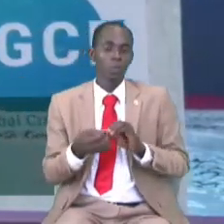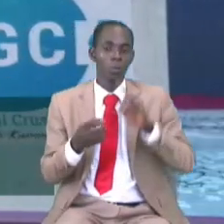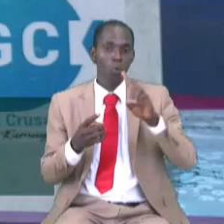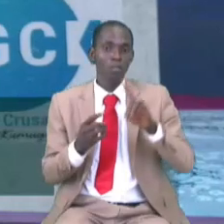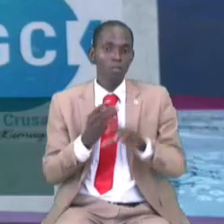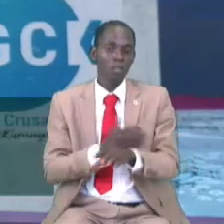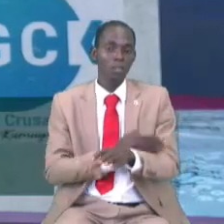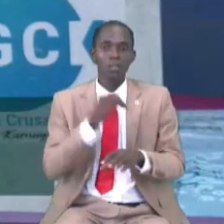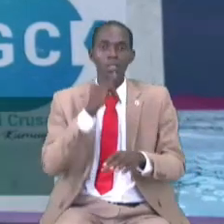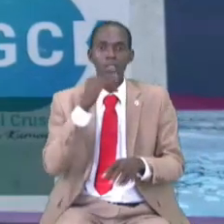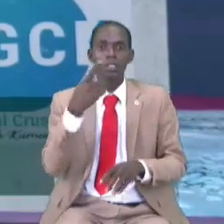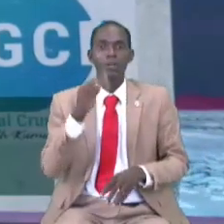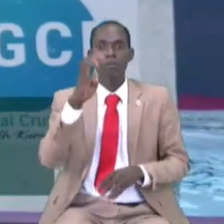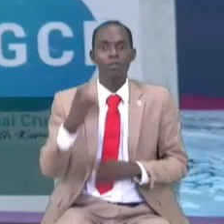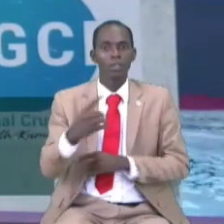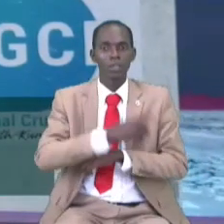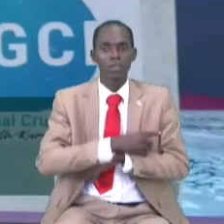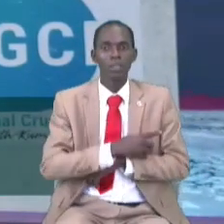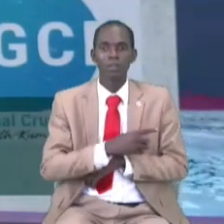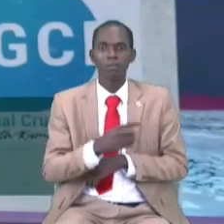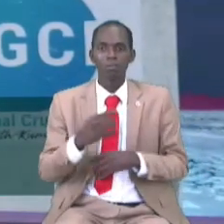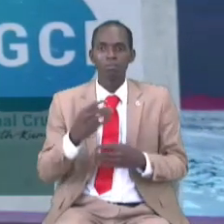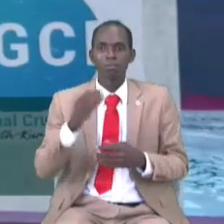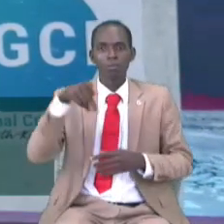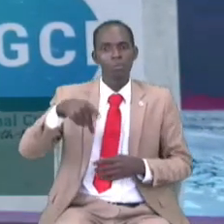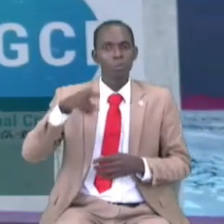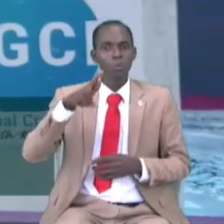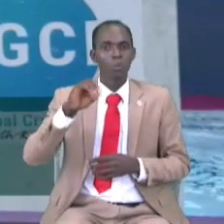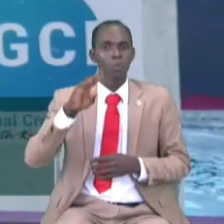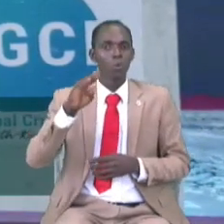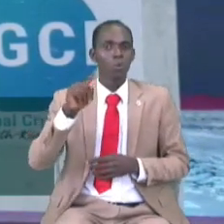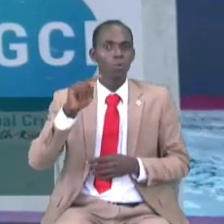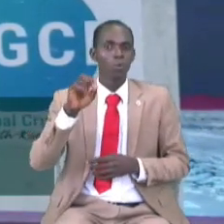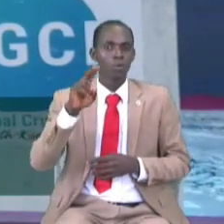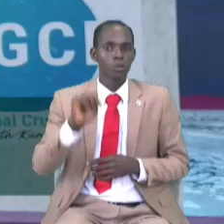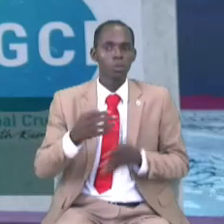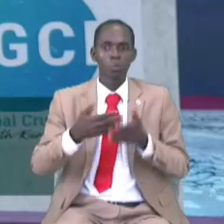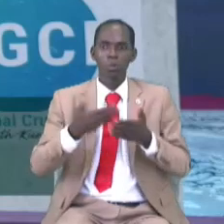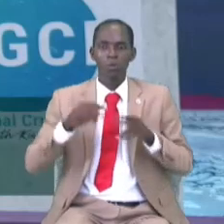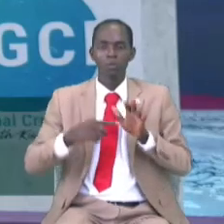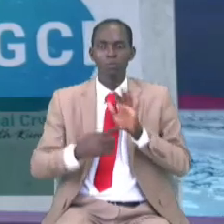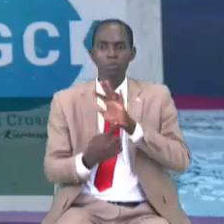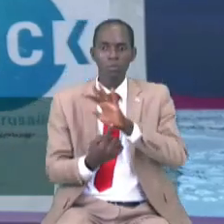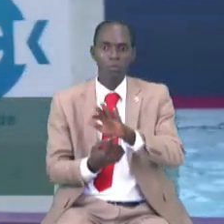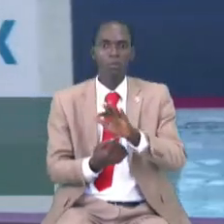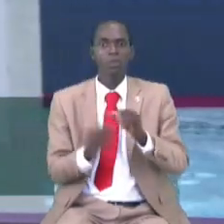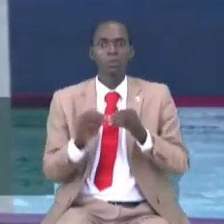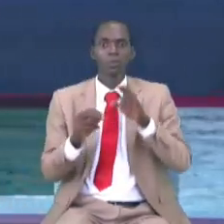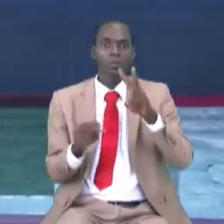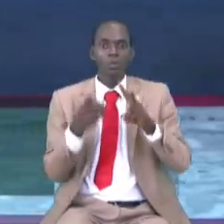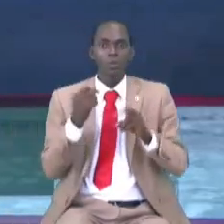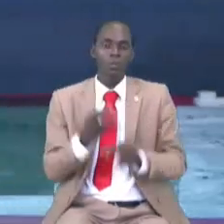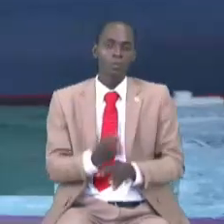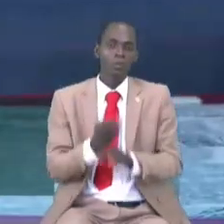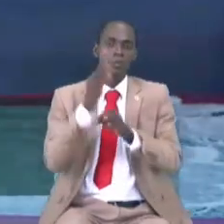Number two, the faithful preaching with a redemptive purpose. Number three,